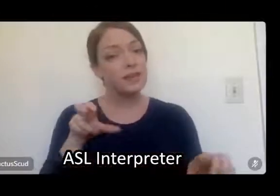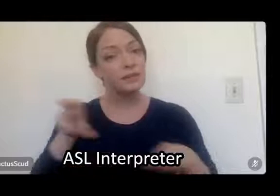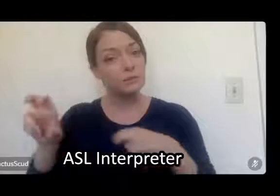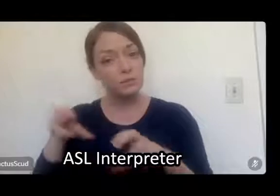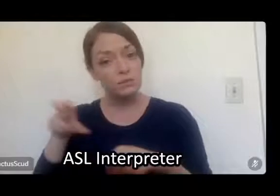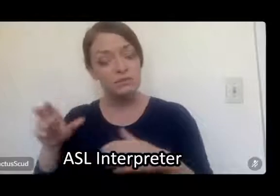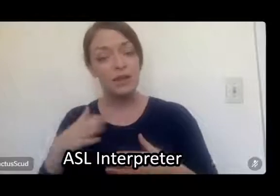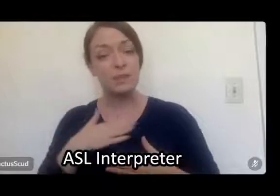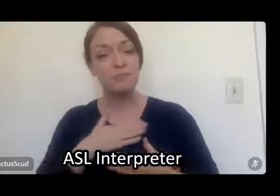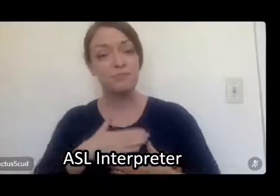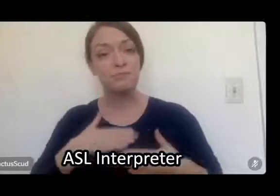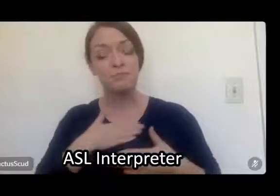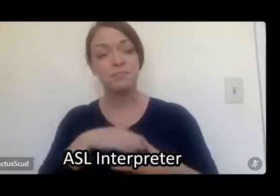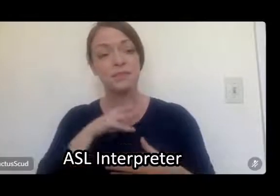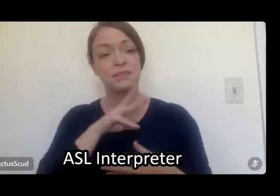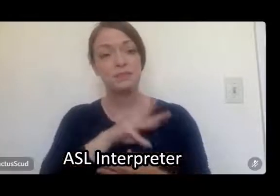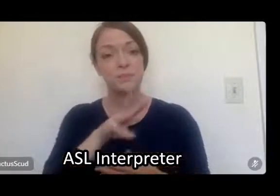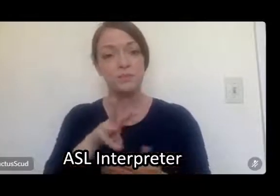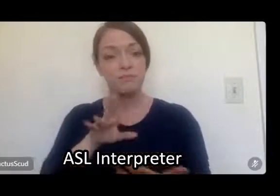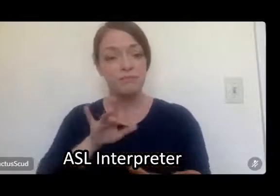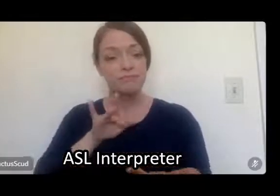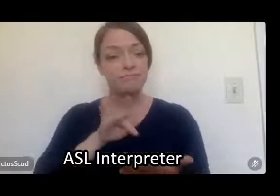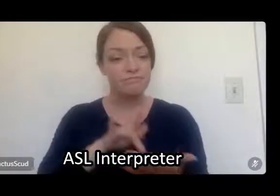website for more information,